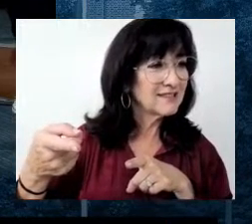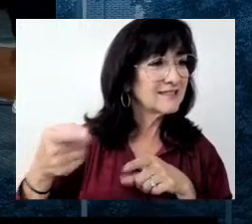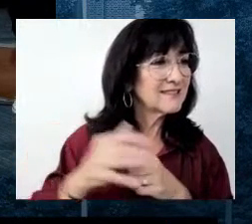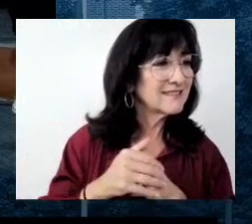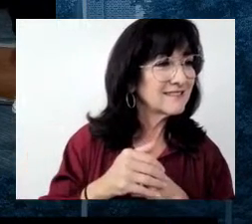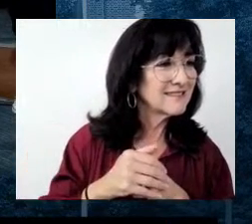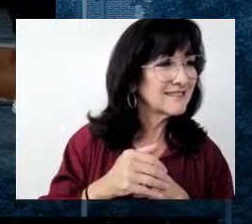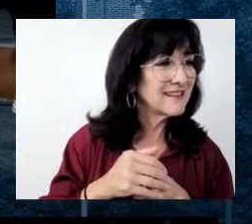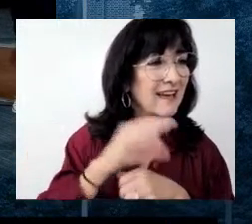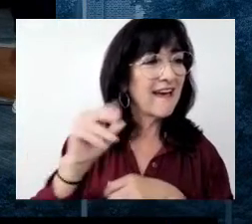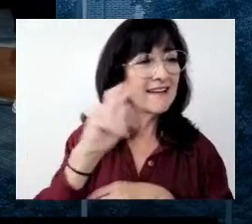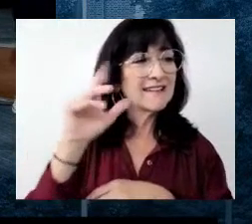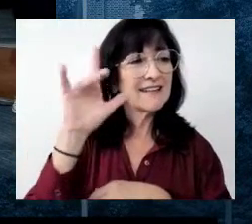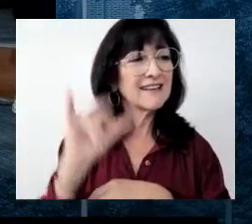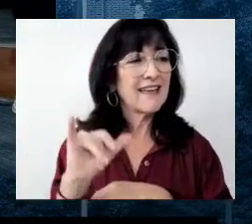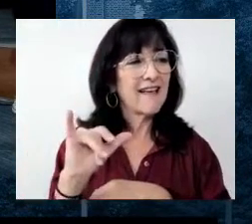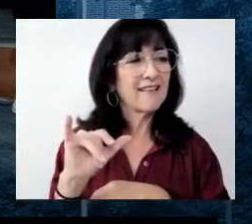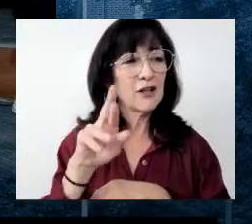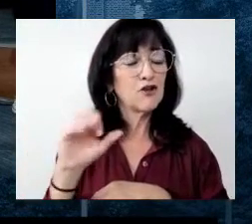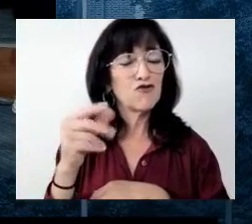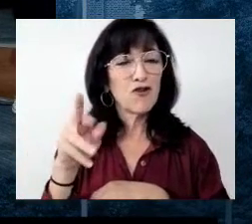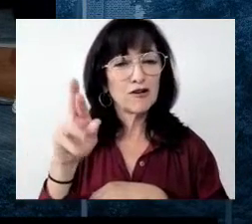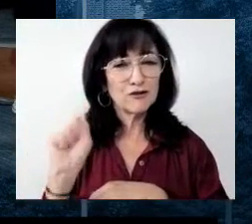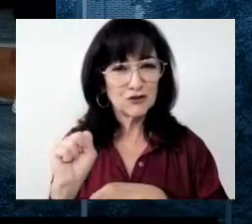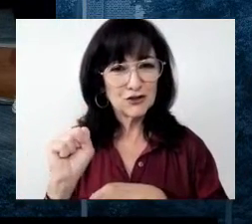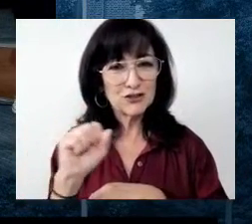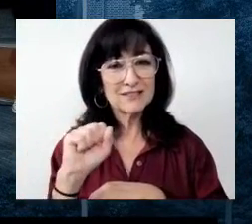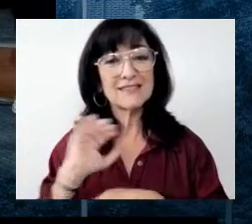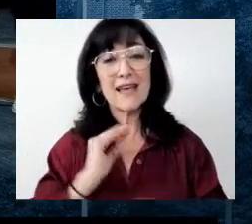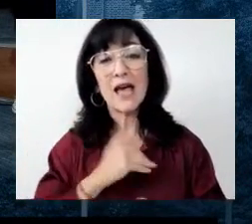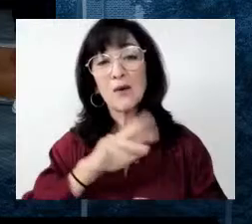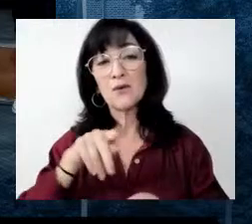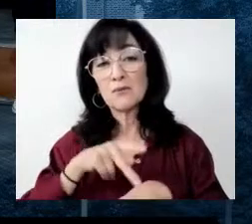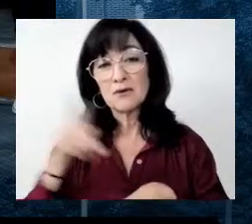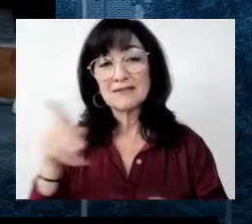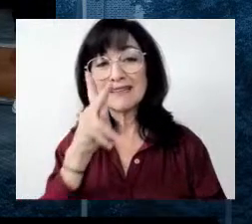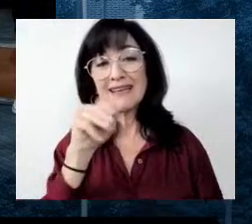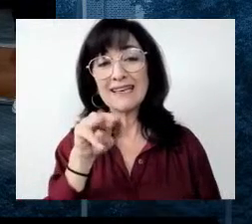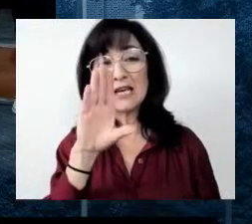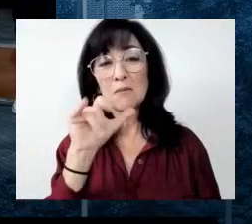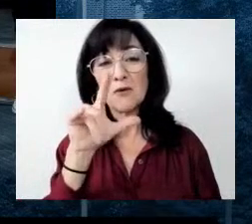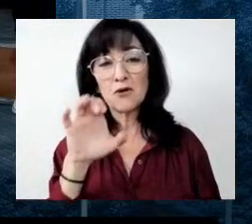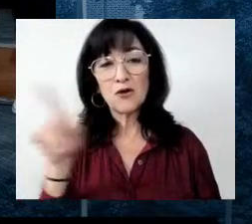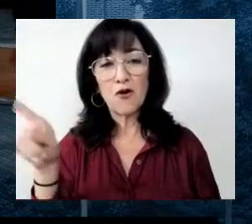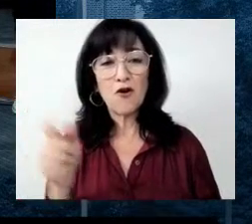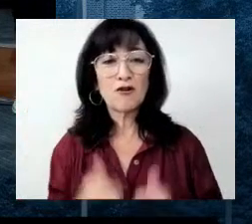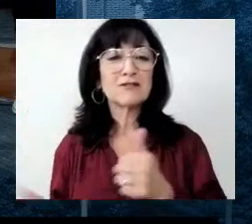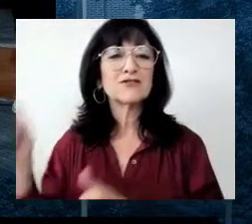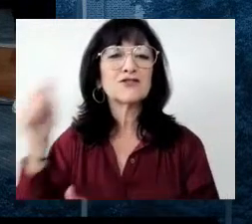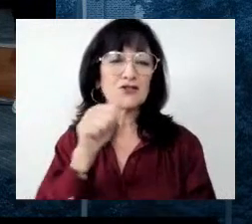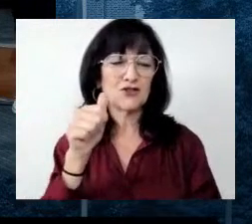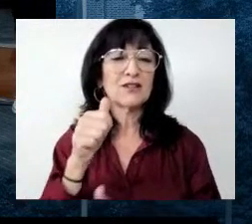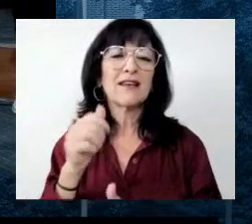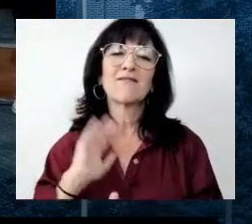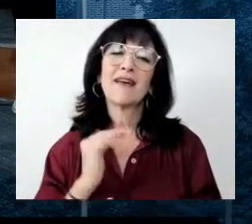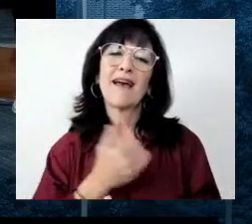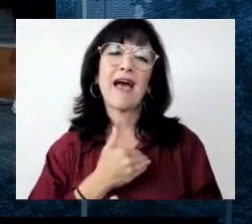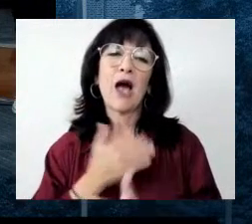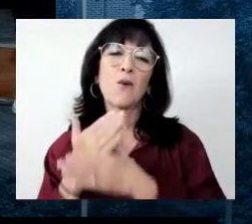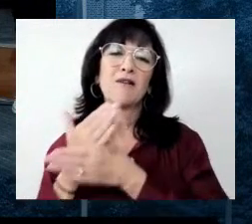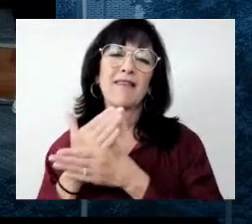Kelly Rogers, is our assistant principal here at Allen Frear. We have Kim Cole, she's our achievement liaison teacher and our eco team